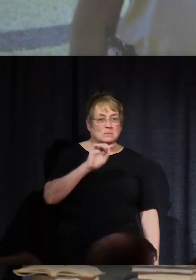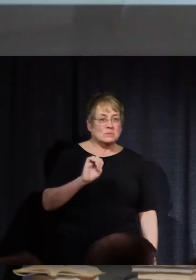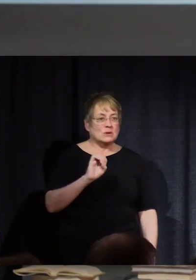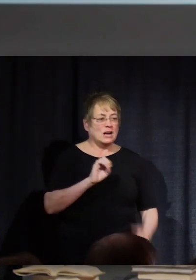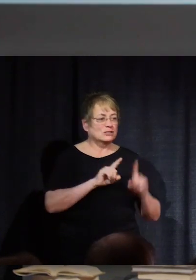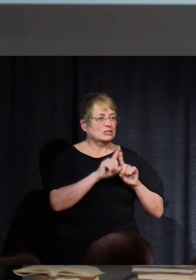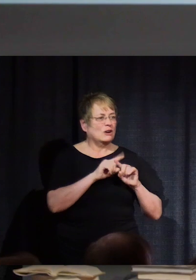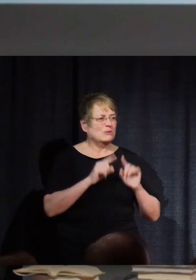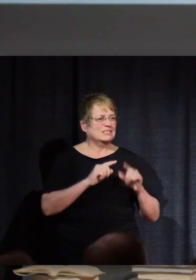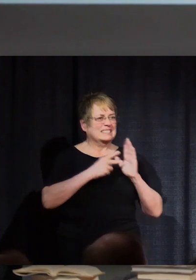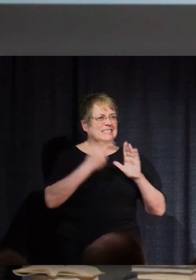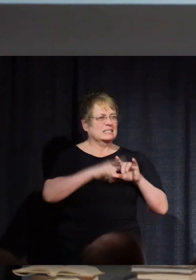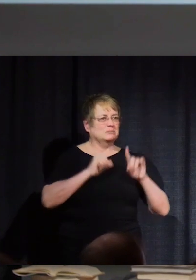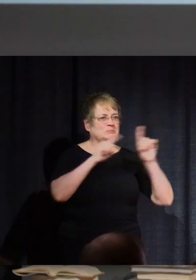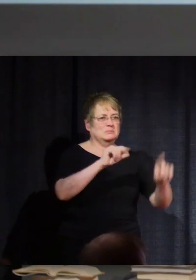Iraq.